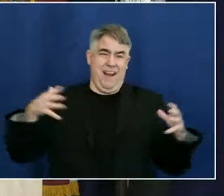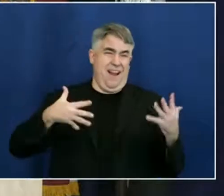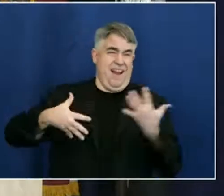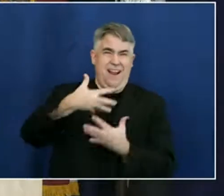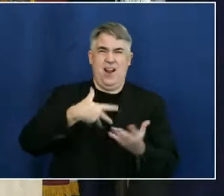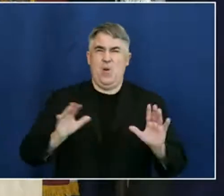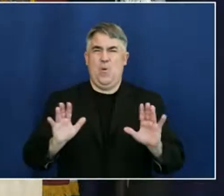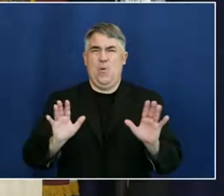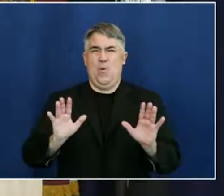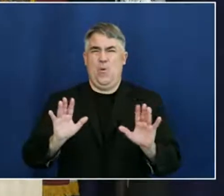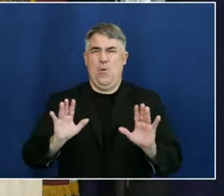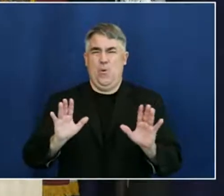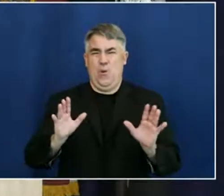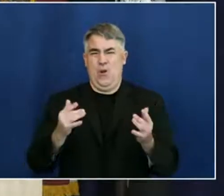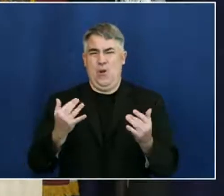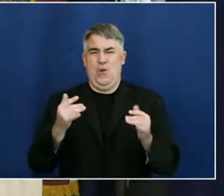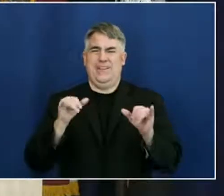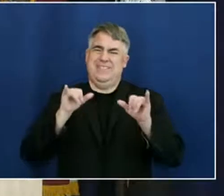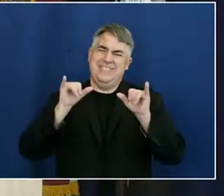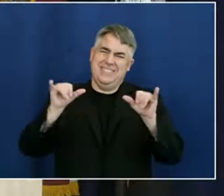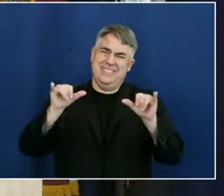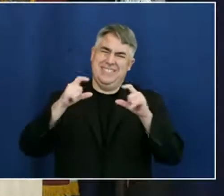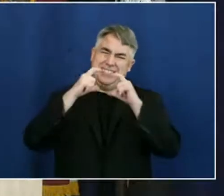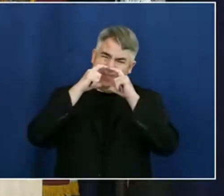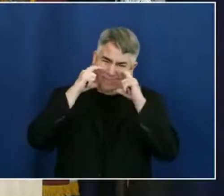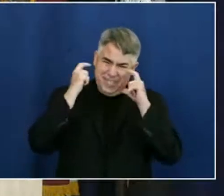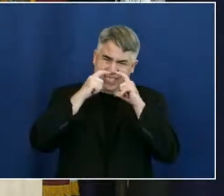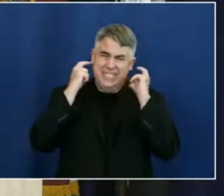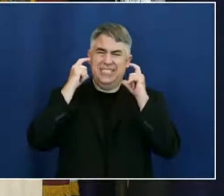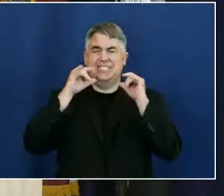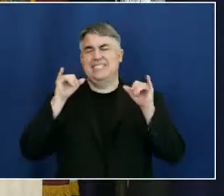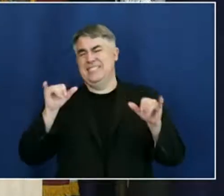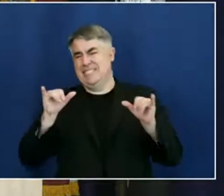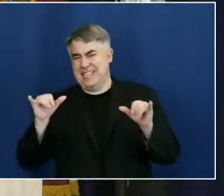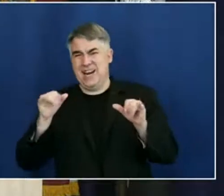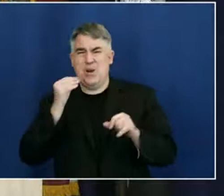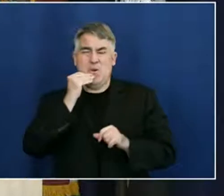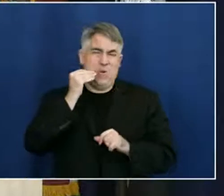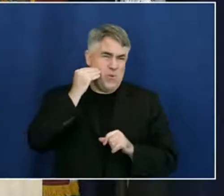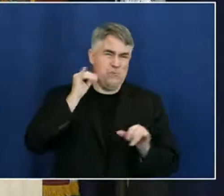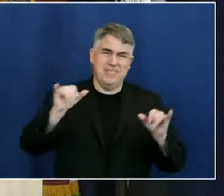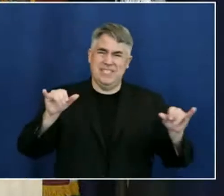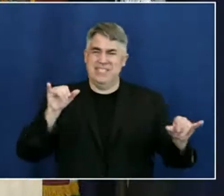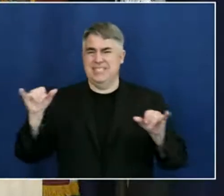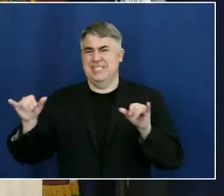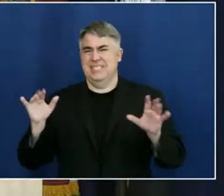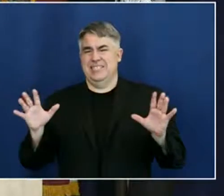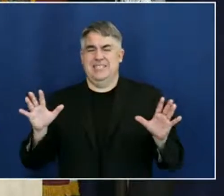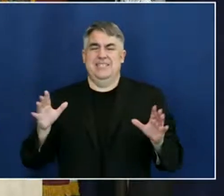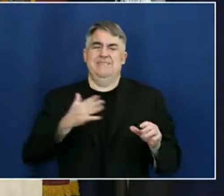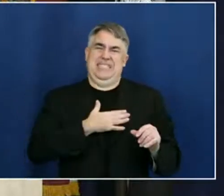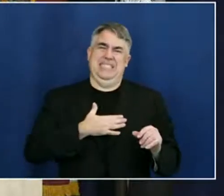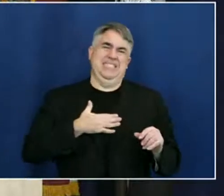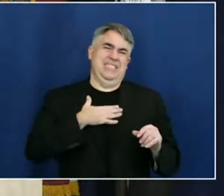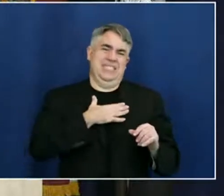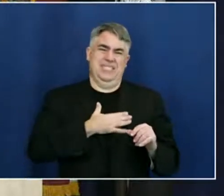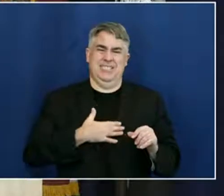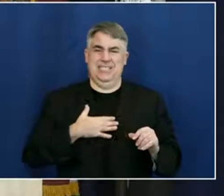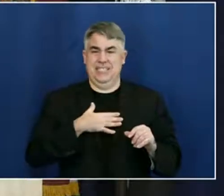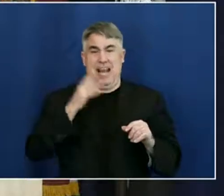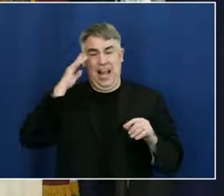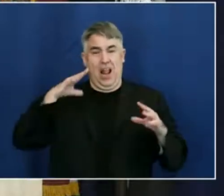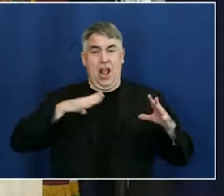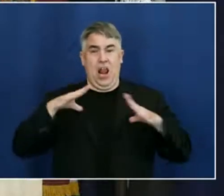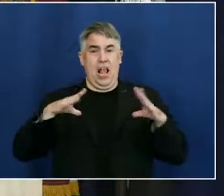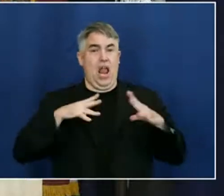that people continue to wear their masks, continue to stay in their hubs, and they're really making sure that they're taking care of each other. And for those of you